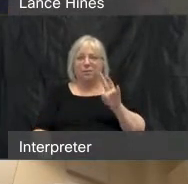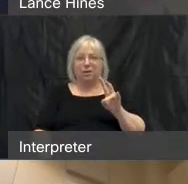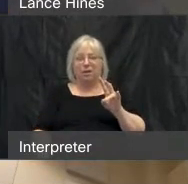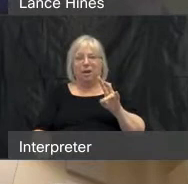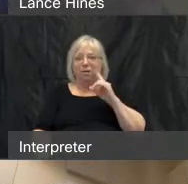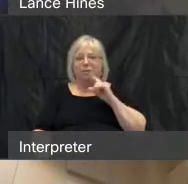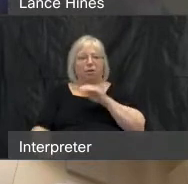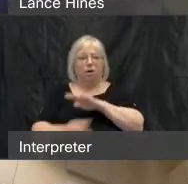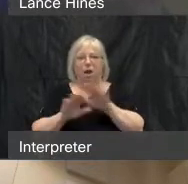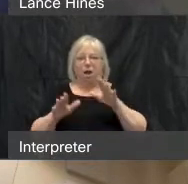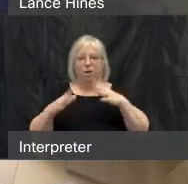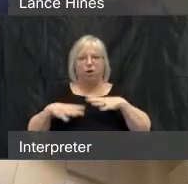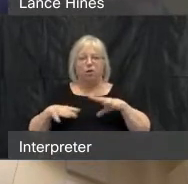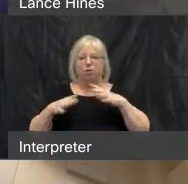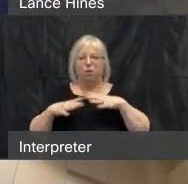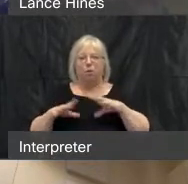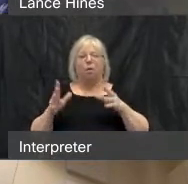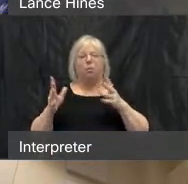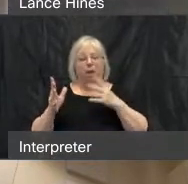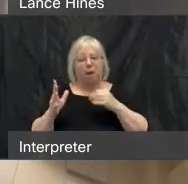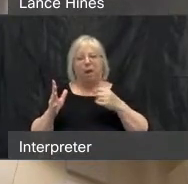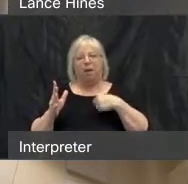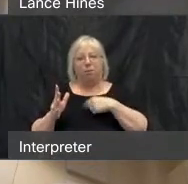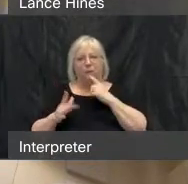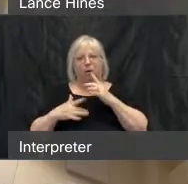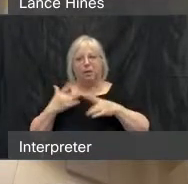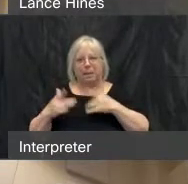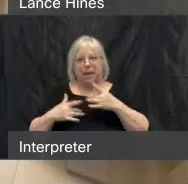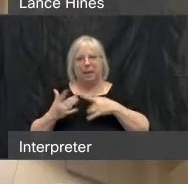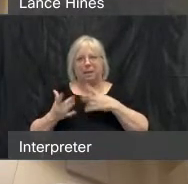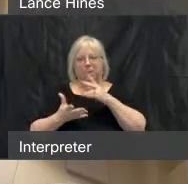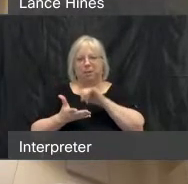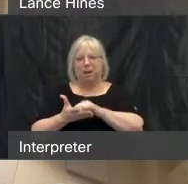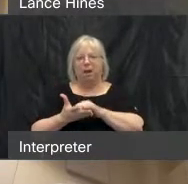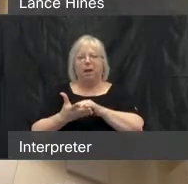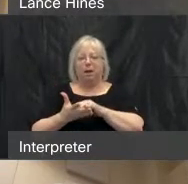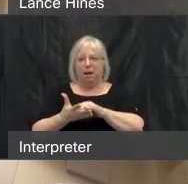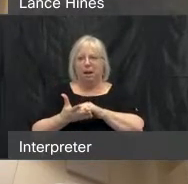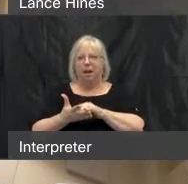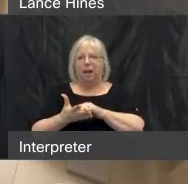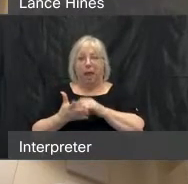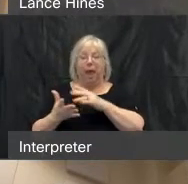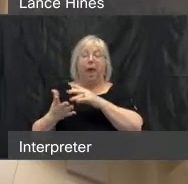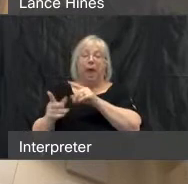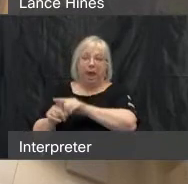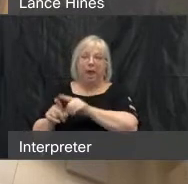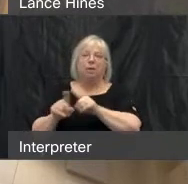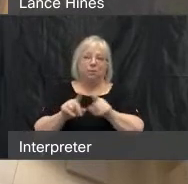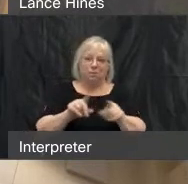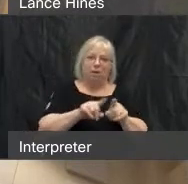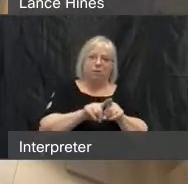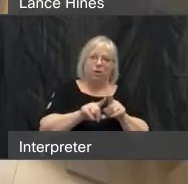for non-uniform. And we're excited about that, and as well as with uniform.